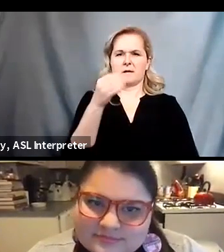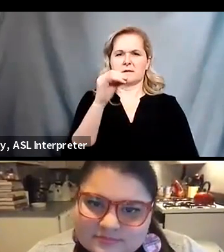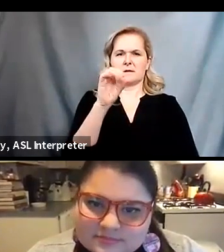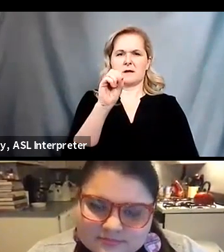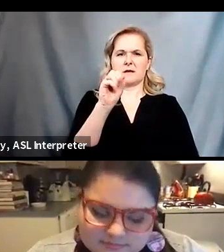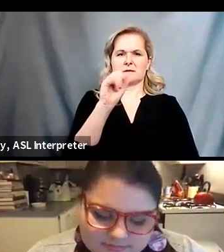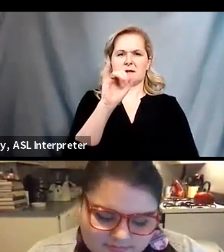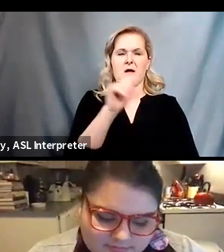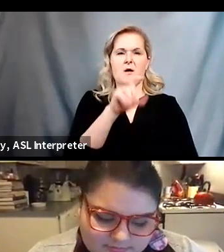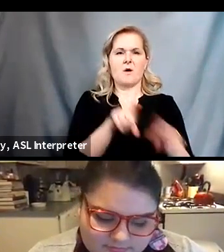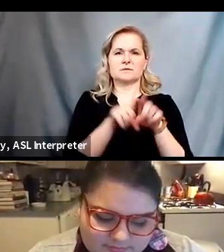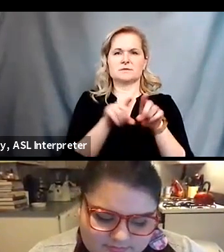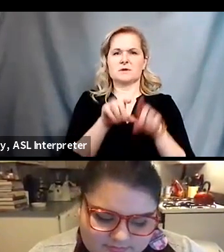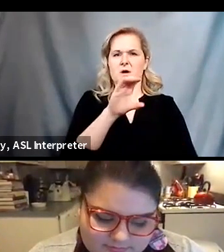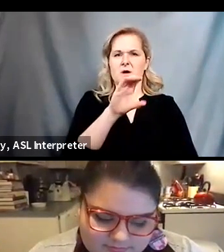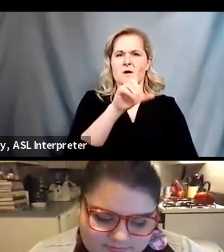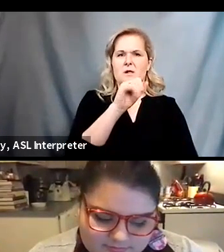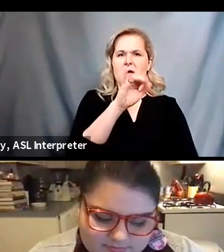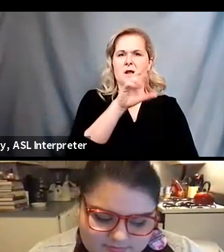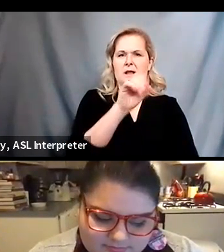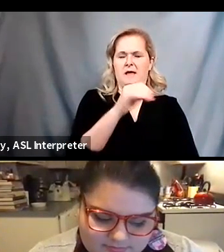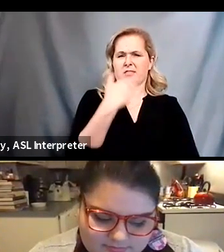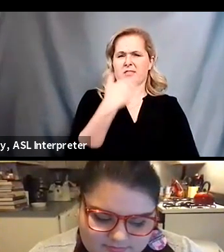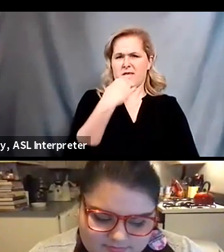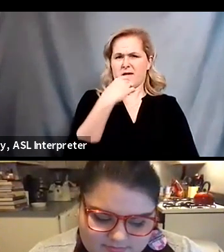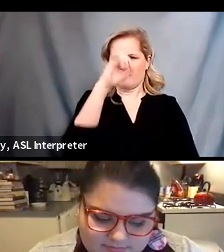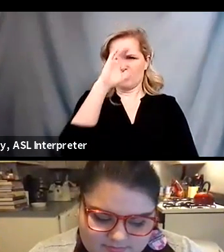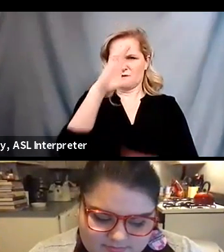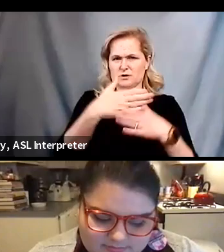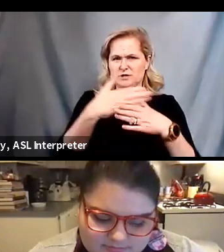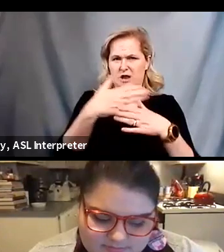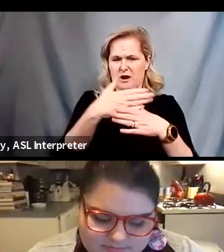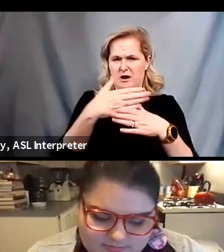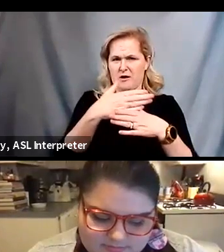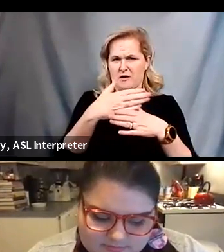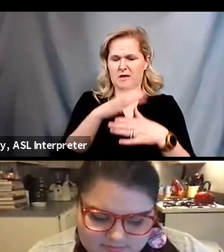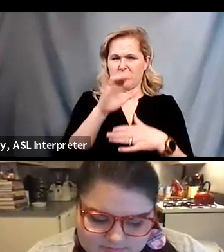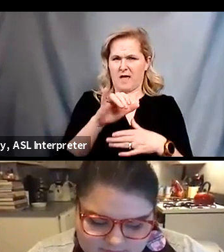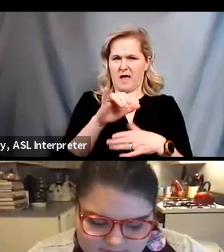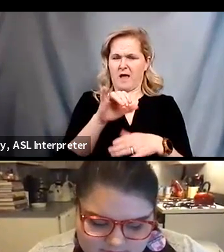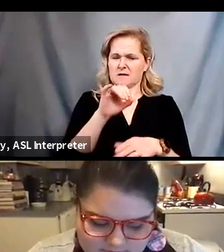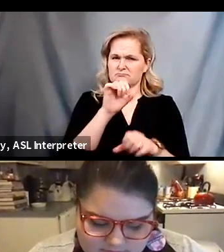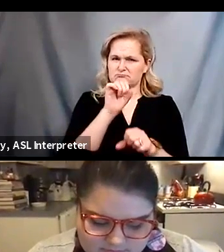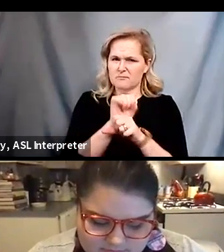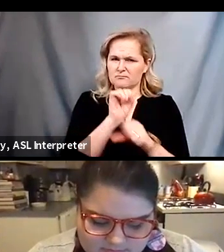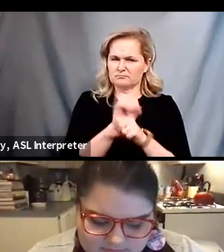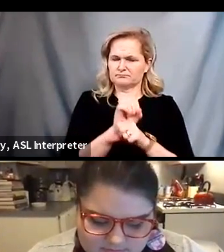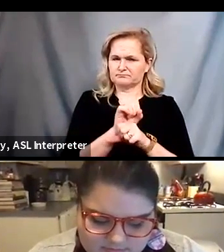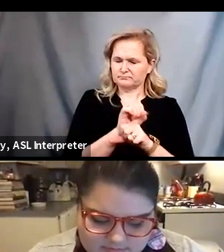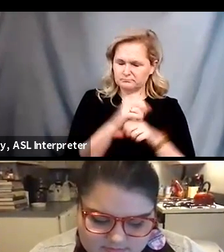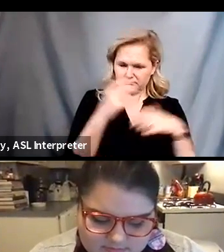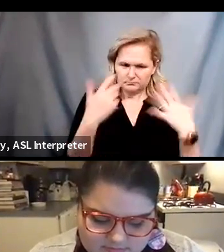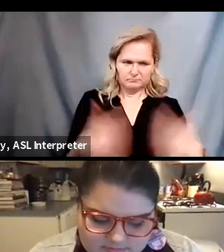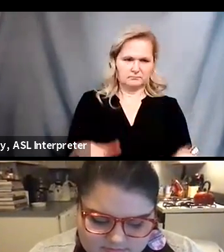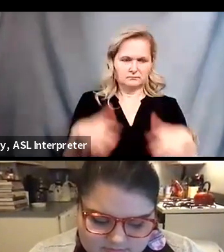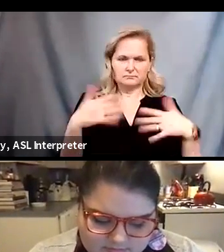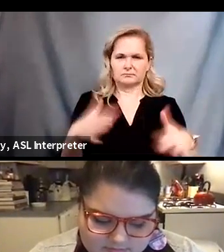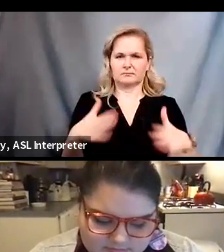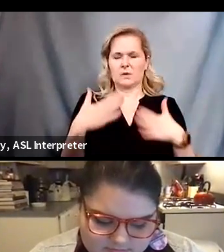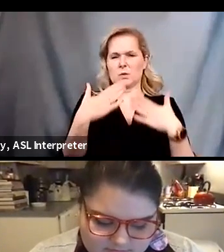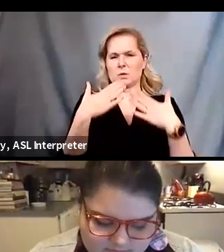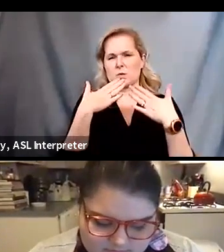Claudia. What a great, what a wonderful practice. Absolutely, thank